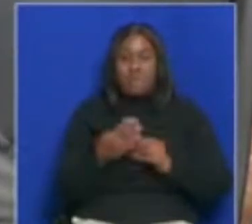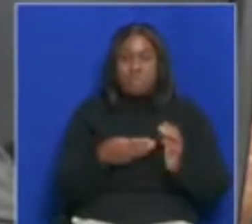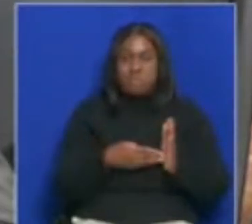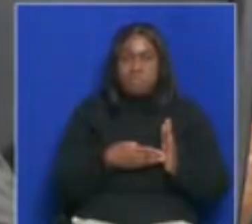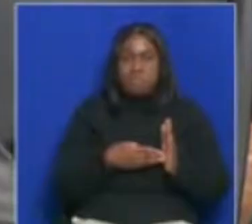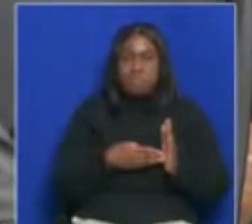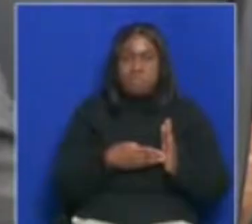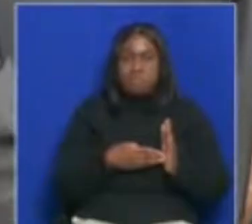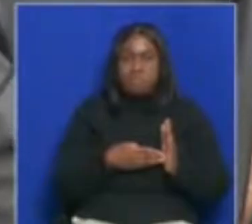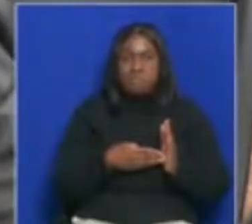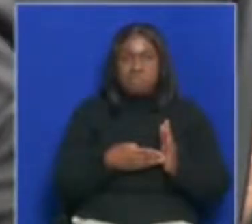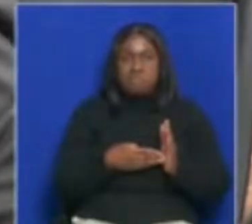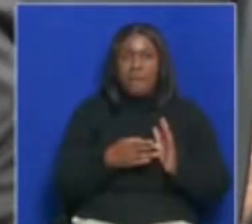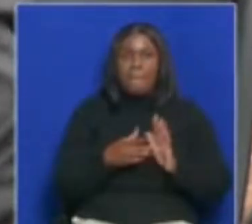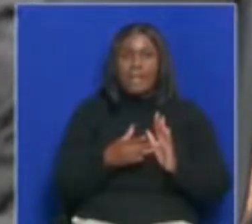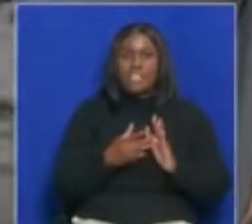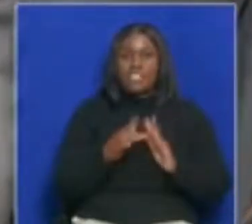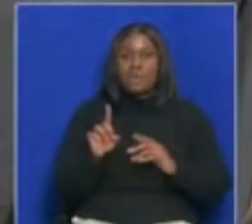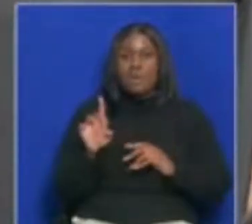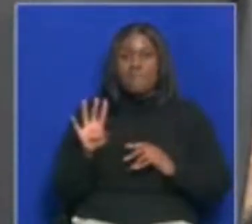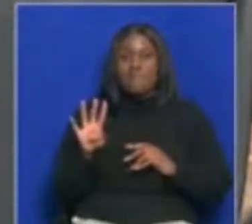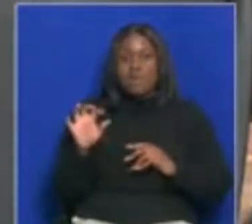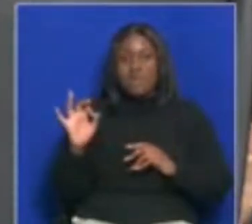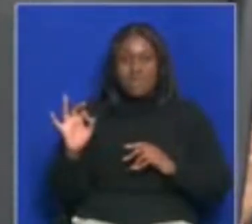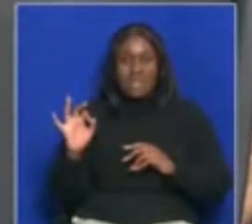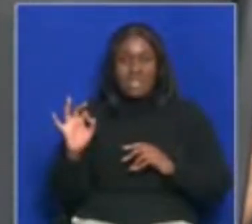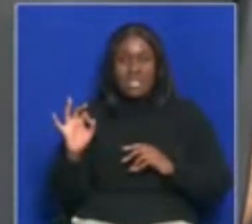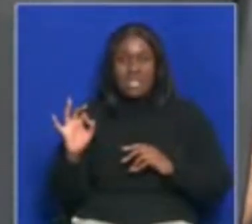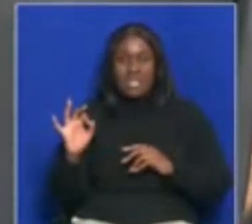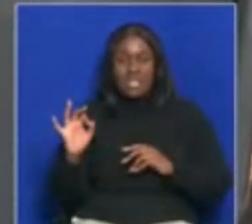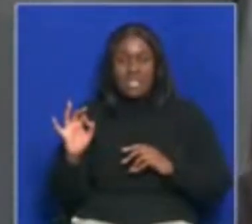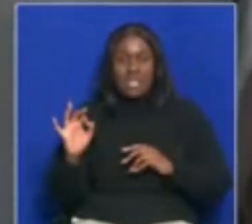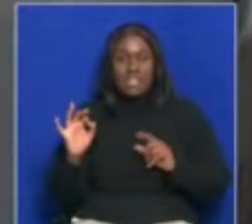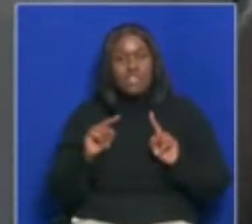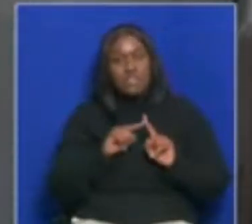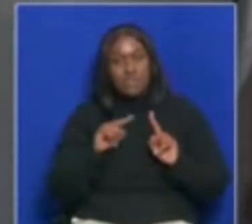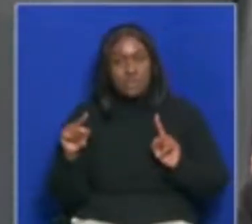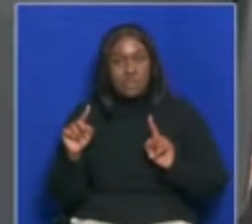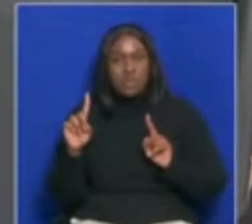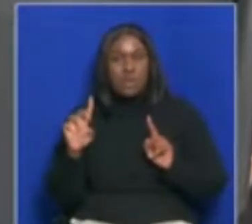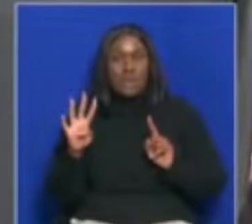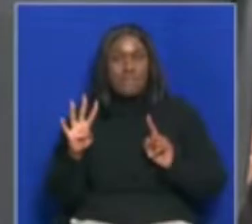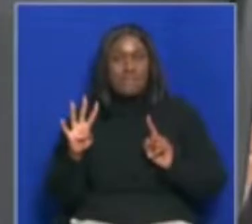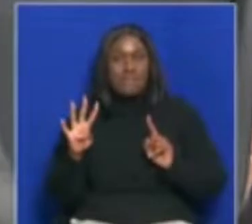pages 1434 to 1435.